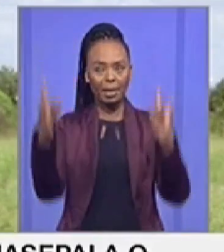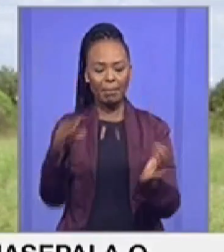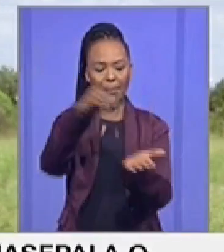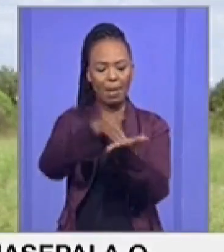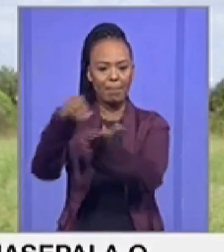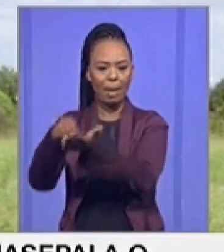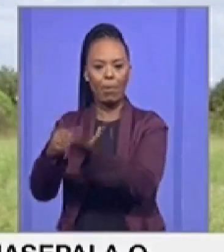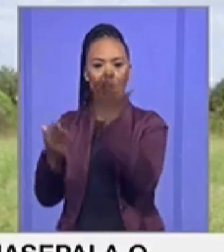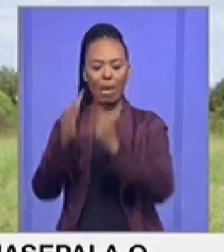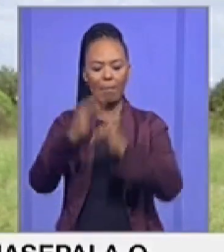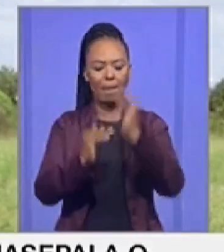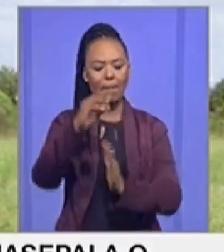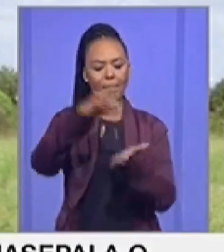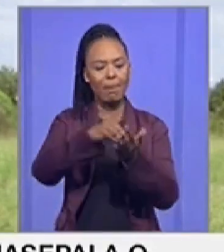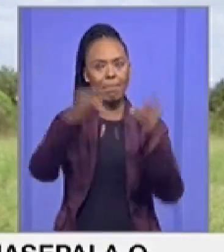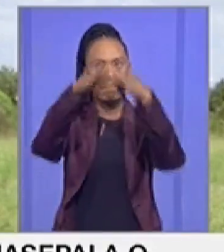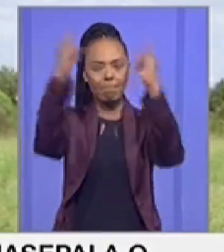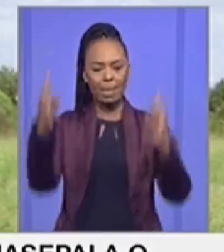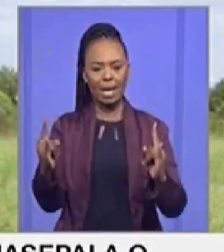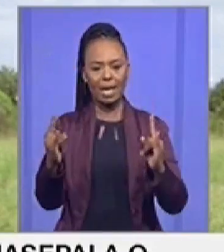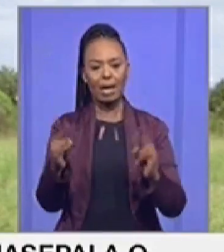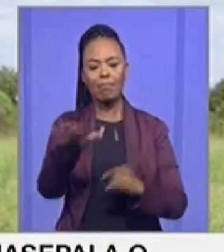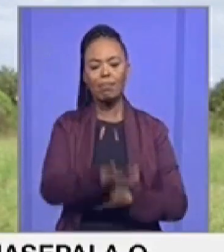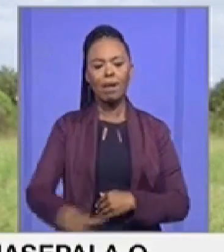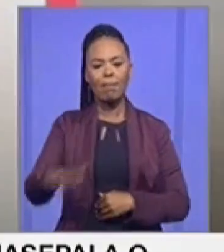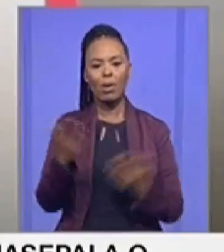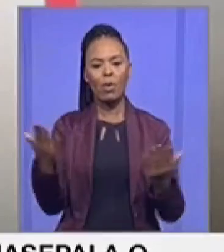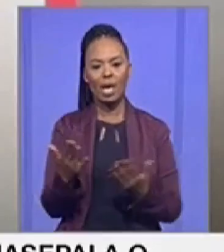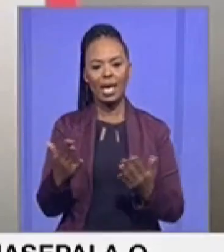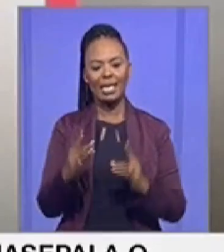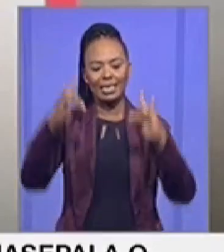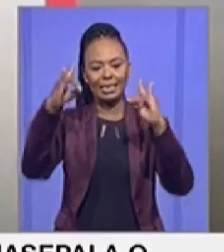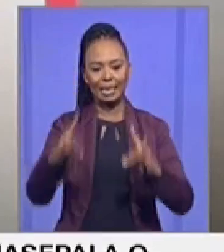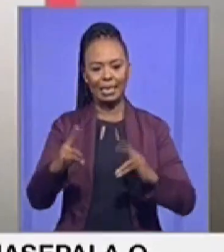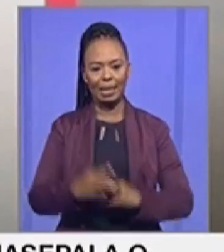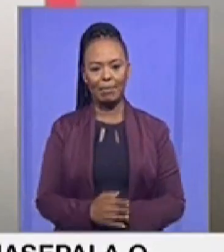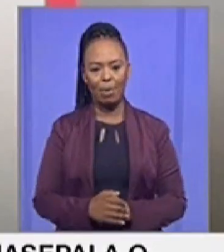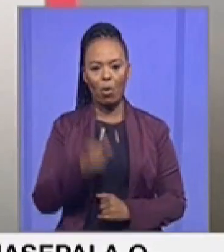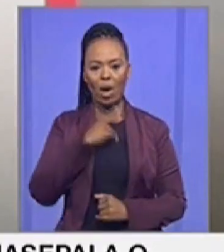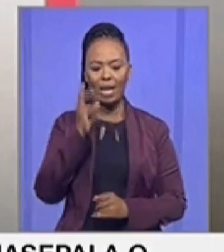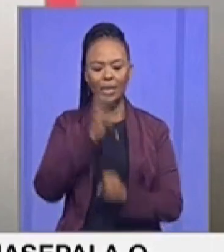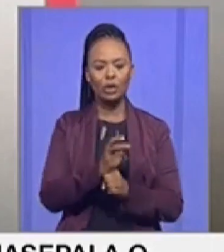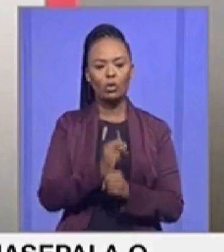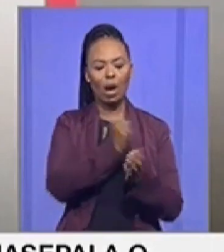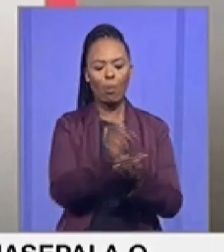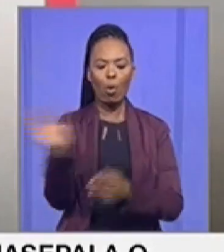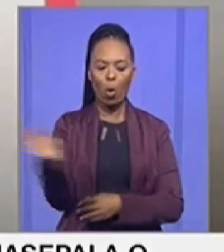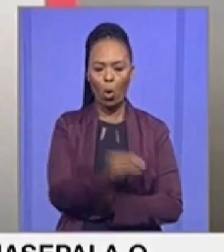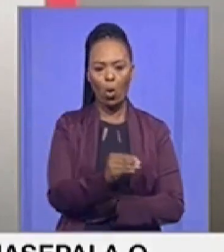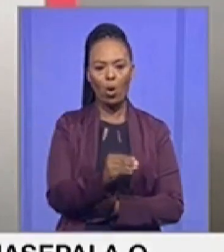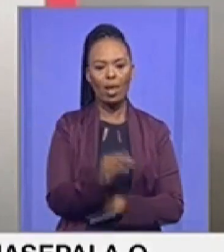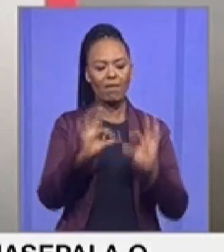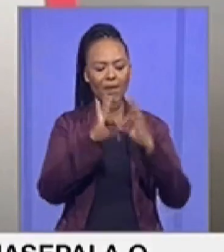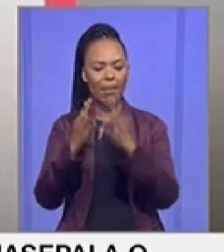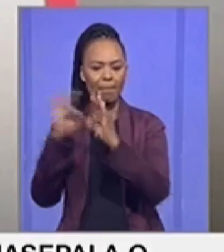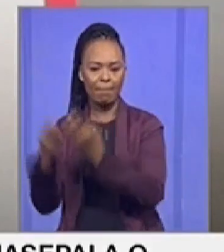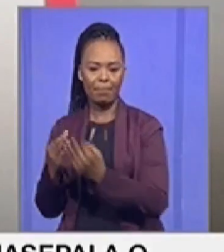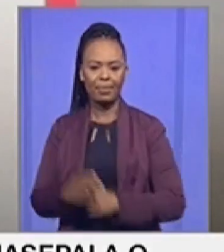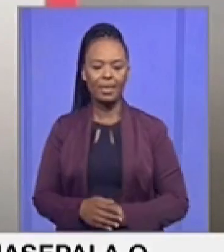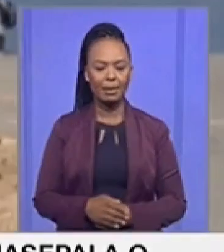the reason being that we had to house all the departments. Mokgatlo wa EFF ka provinceng o re go fitla ga